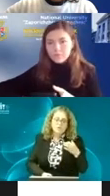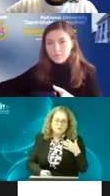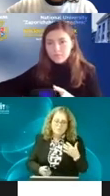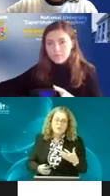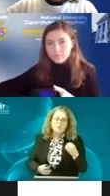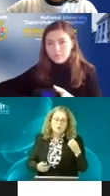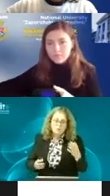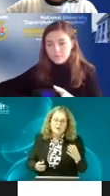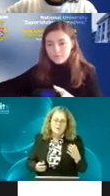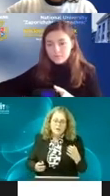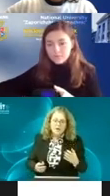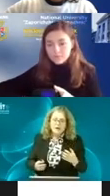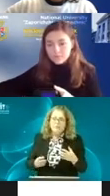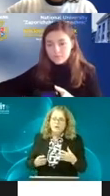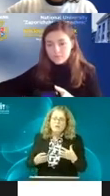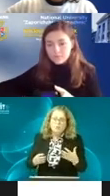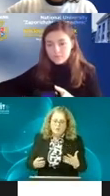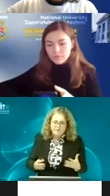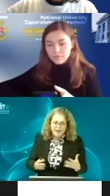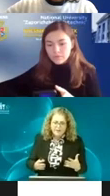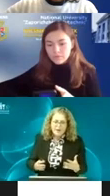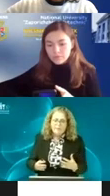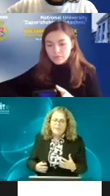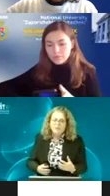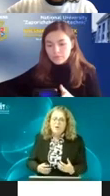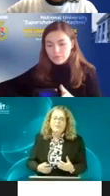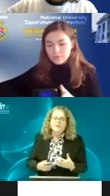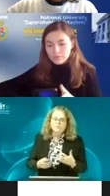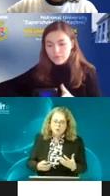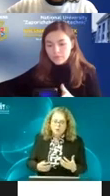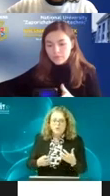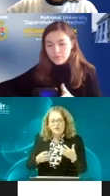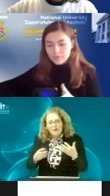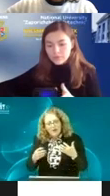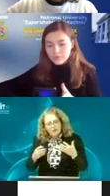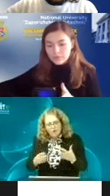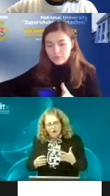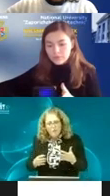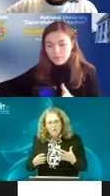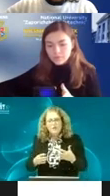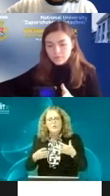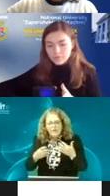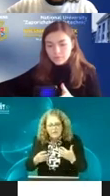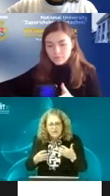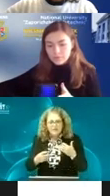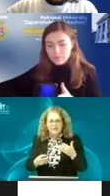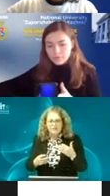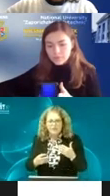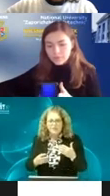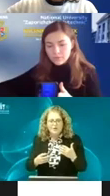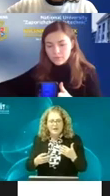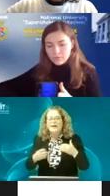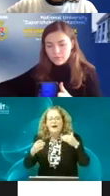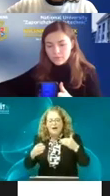to speak to humans because they were afraid. But when they spoke to the robot, it was easier for them